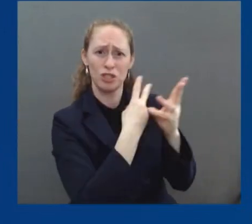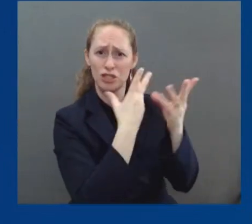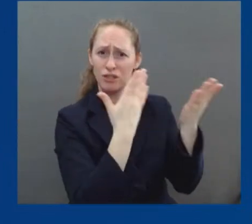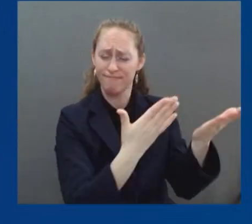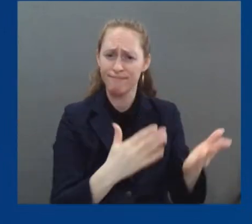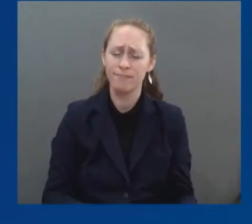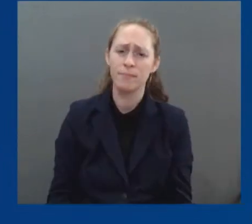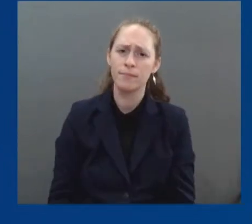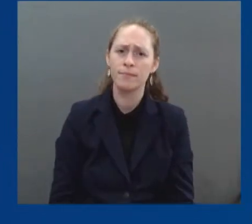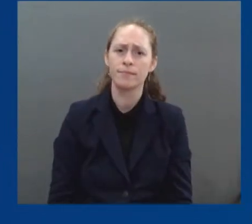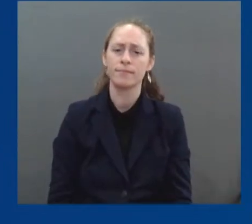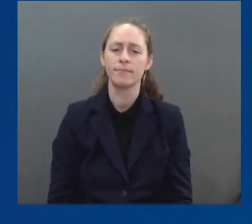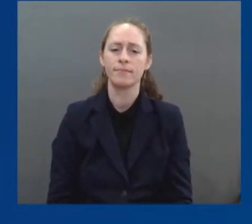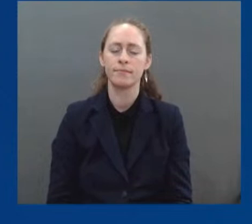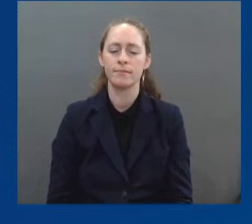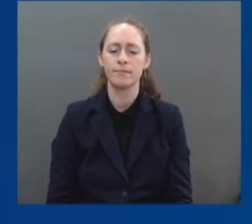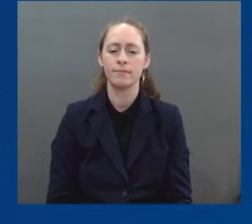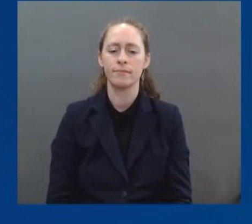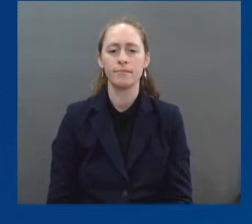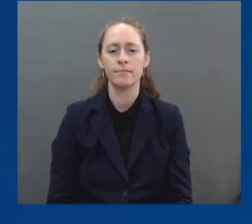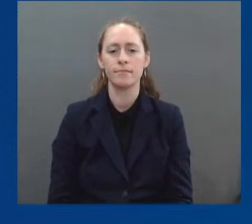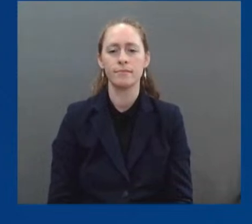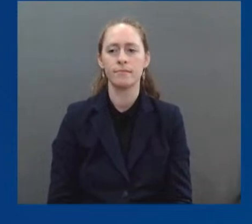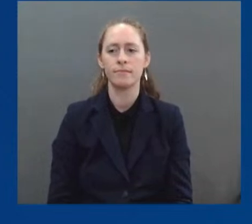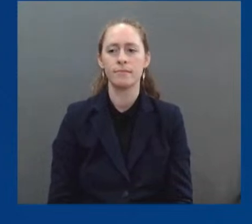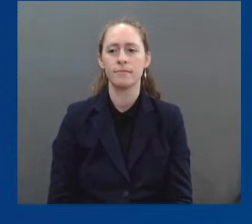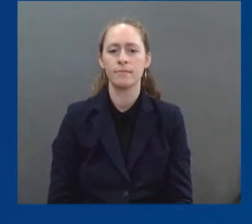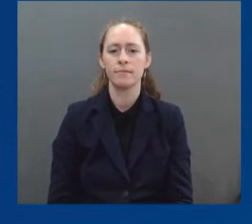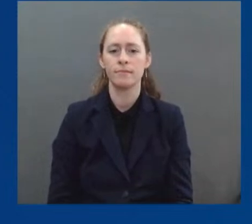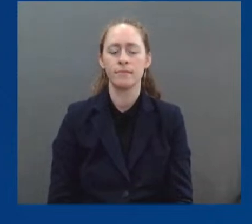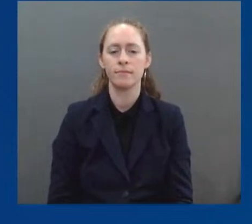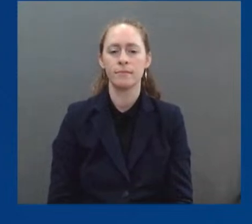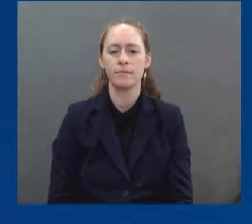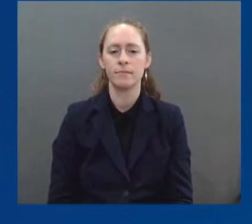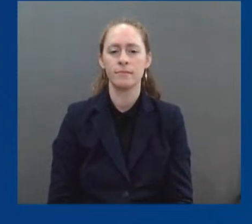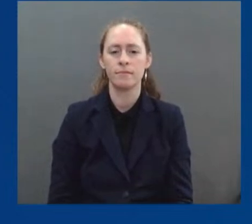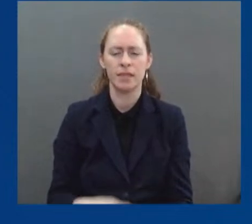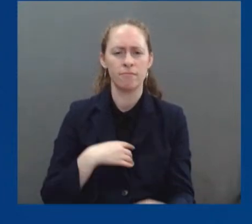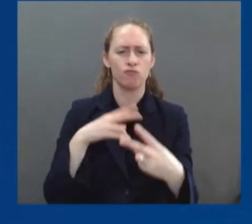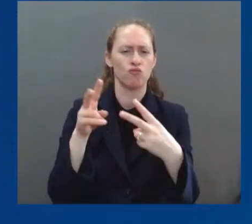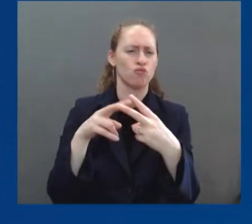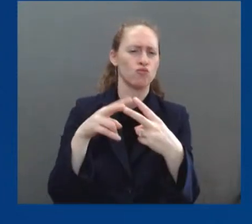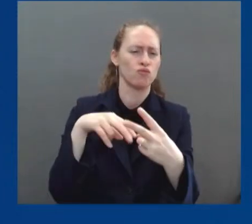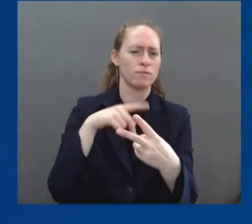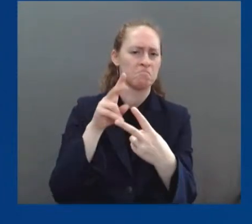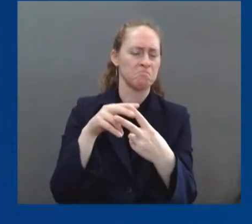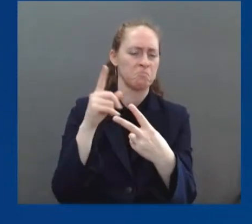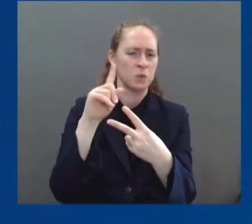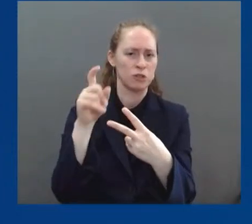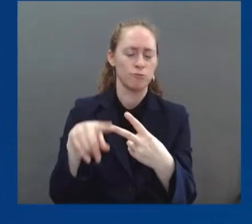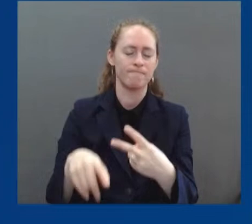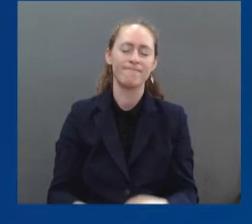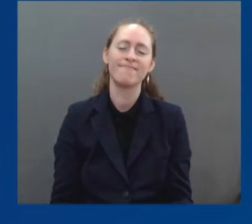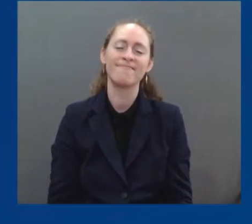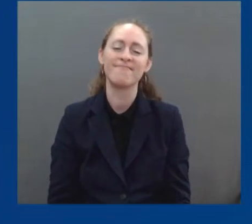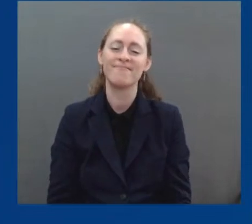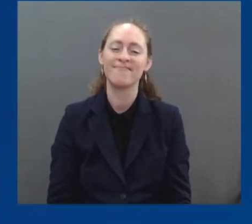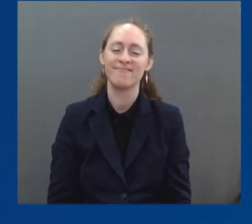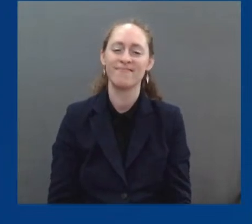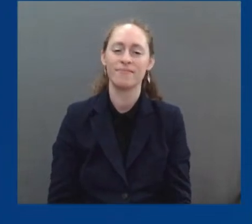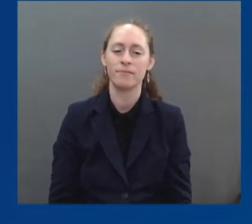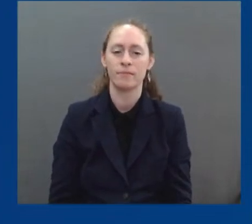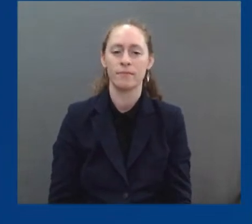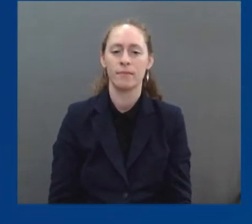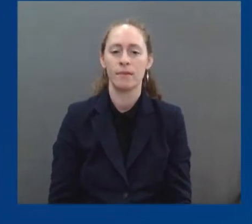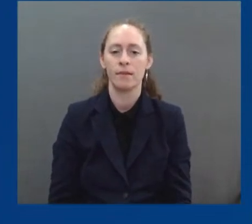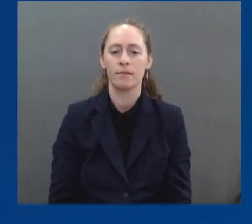Thanks. Two questions. First, with the lack of the COVID funding for international vaccine sharing, what